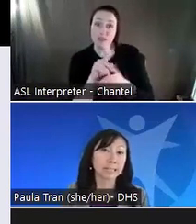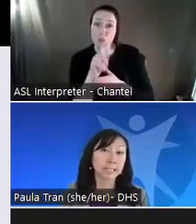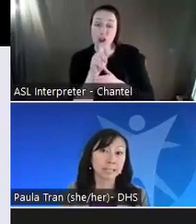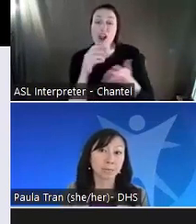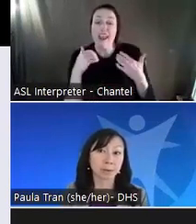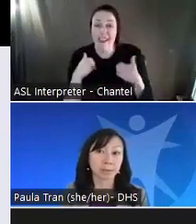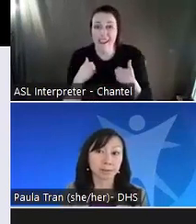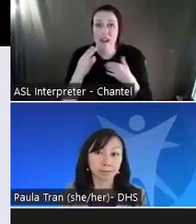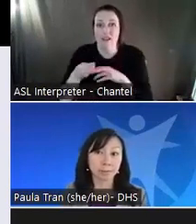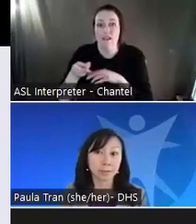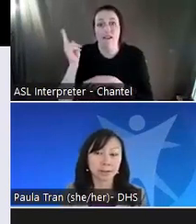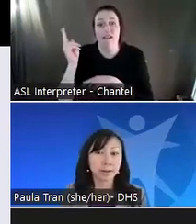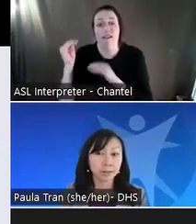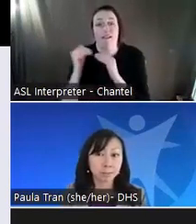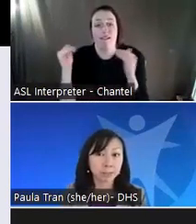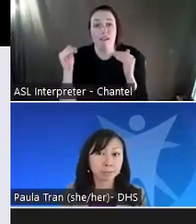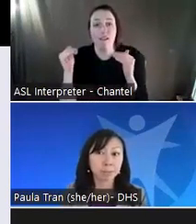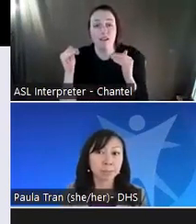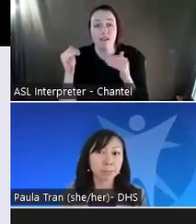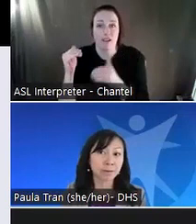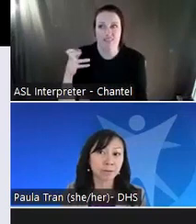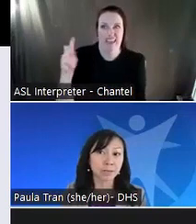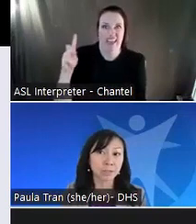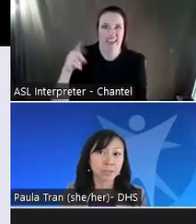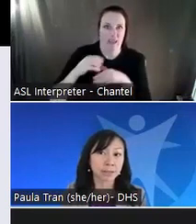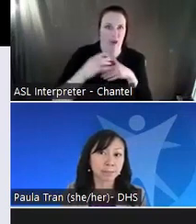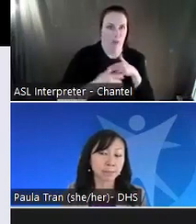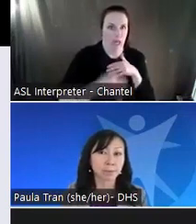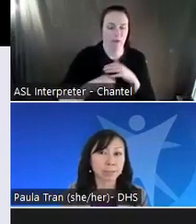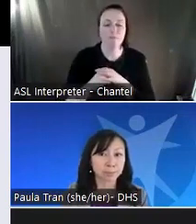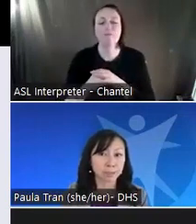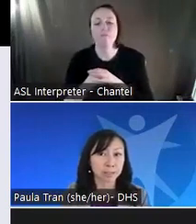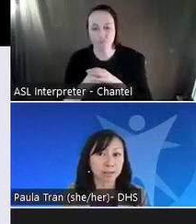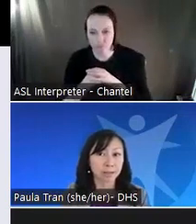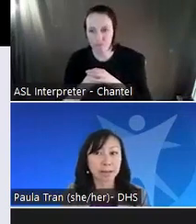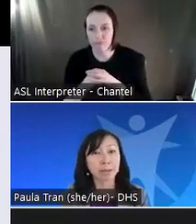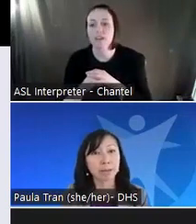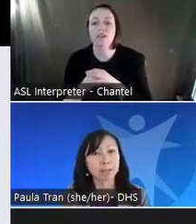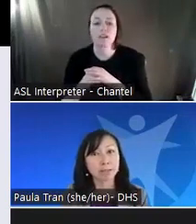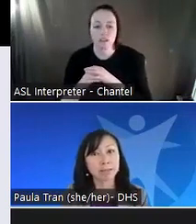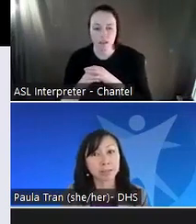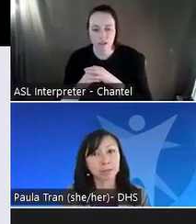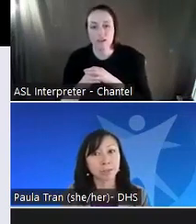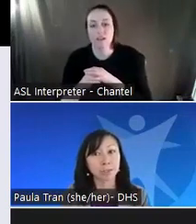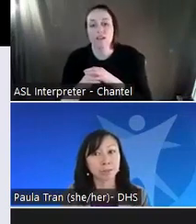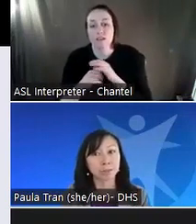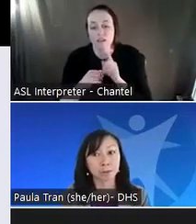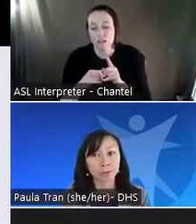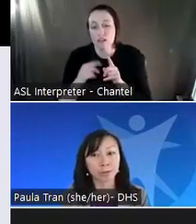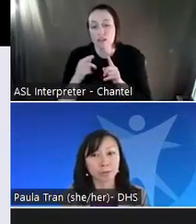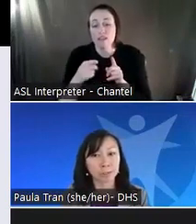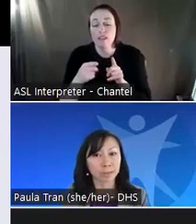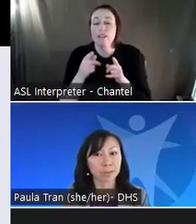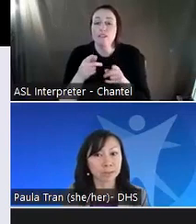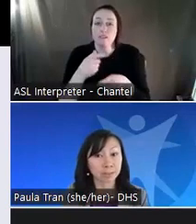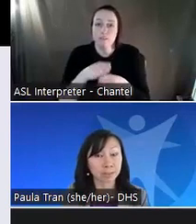the CDC's recommended levels. This budget builds upon foundations laid by previous budgets and makes key statutory changes and